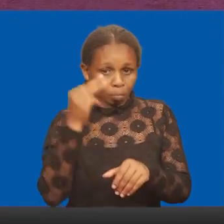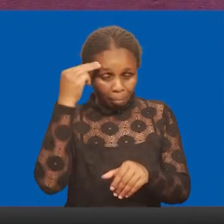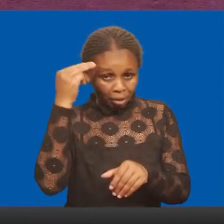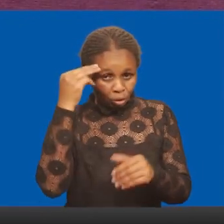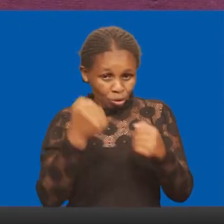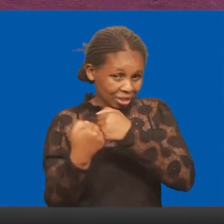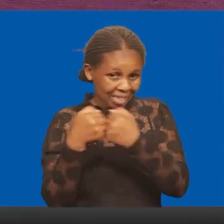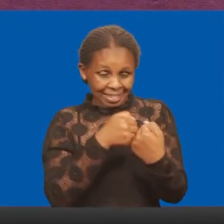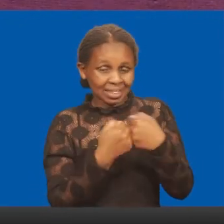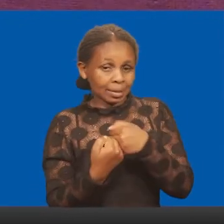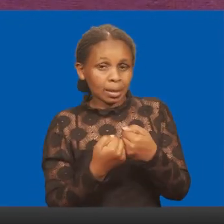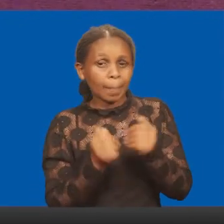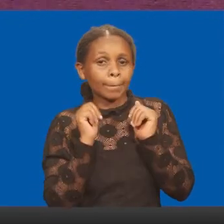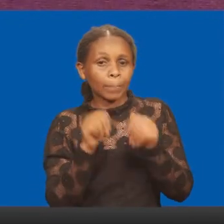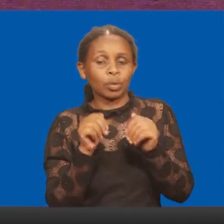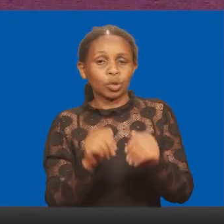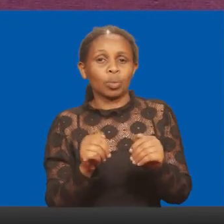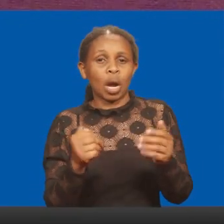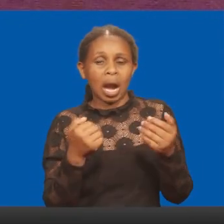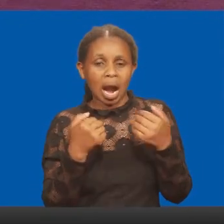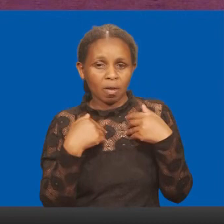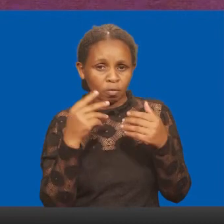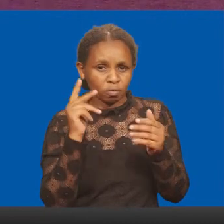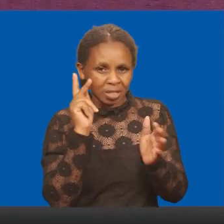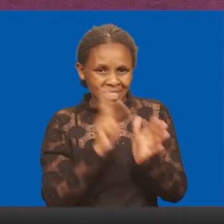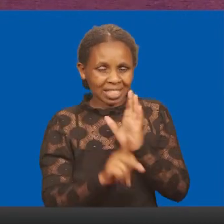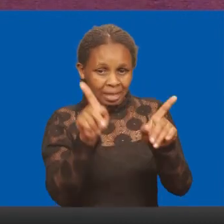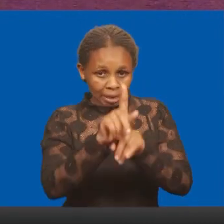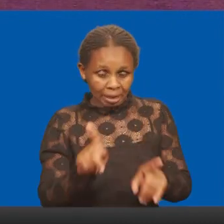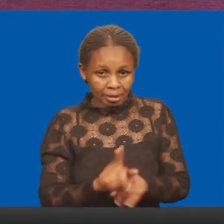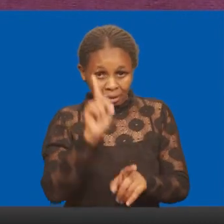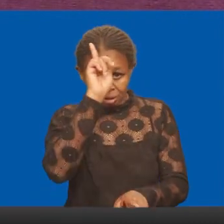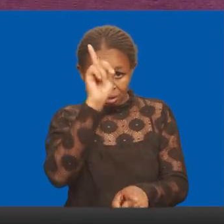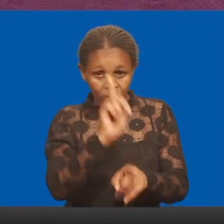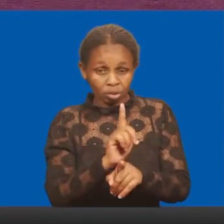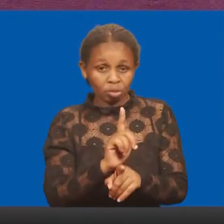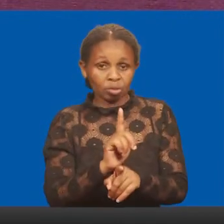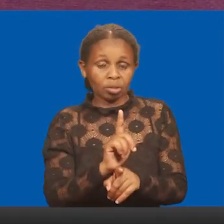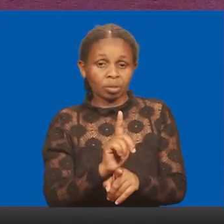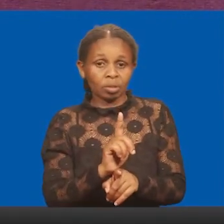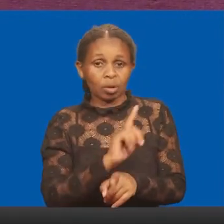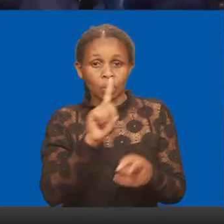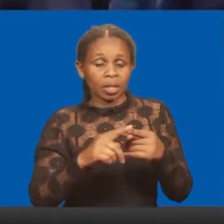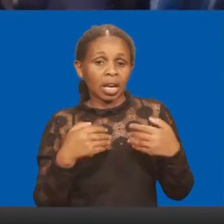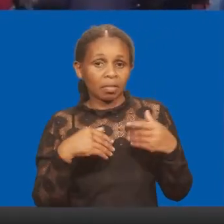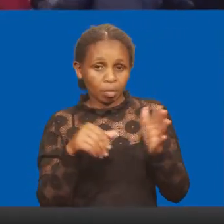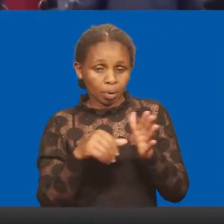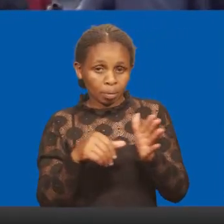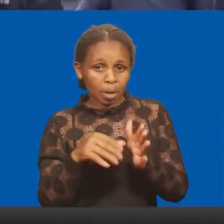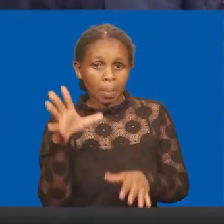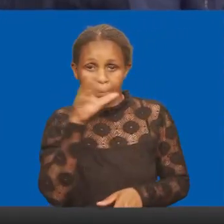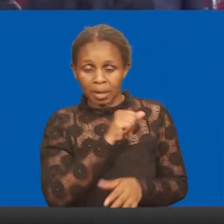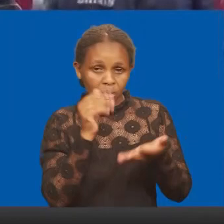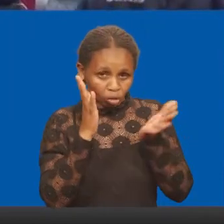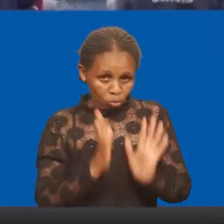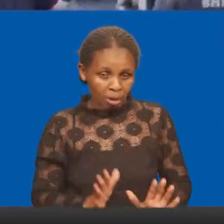of mental challenges are likely to have murder as an option when they're encountered with a problem.